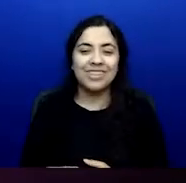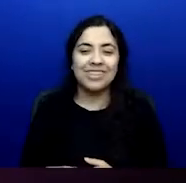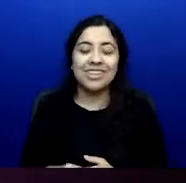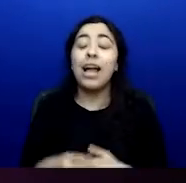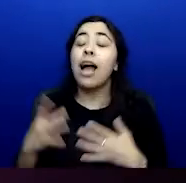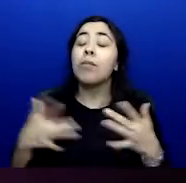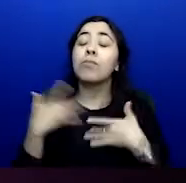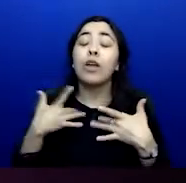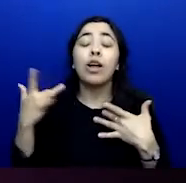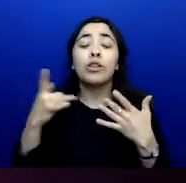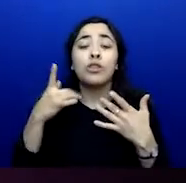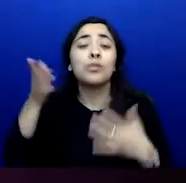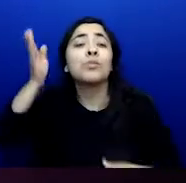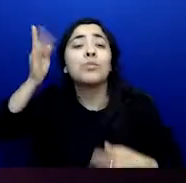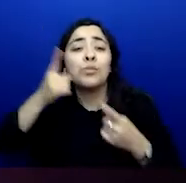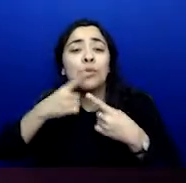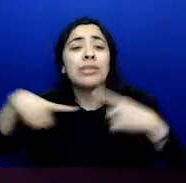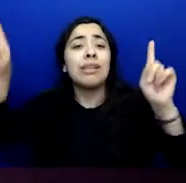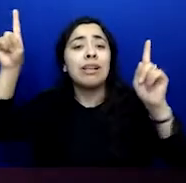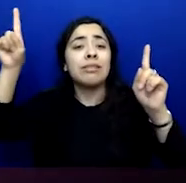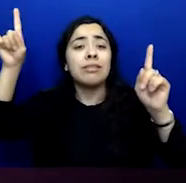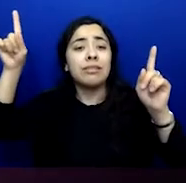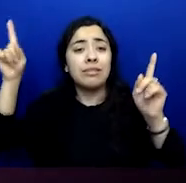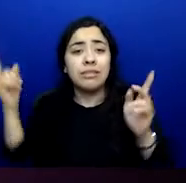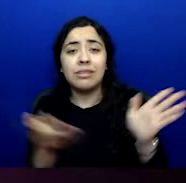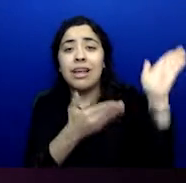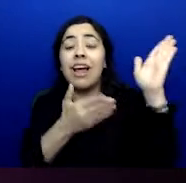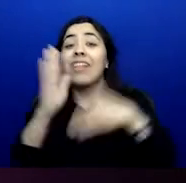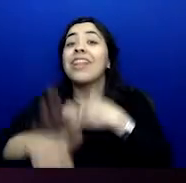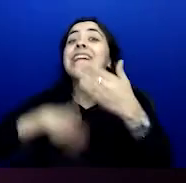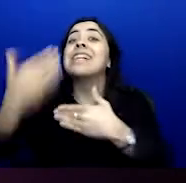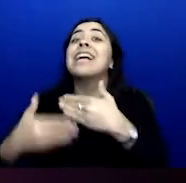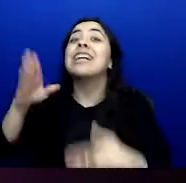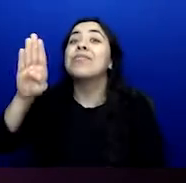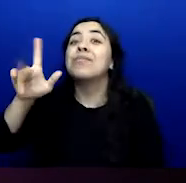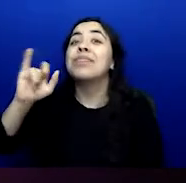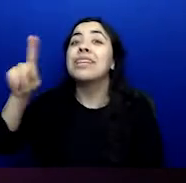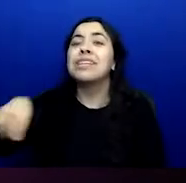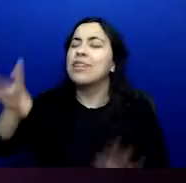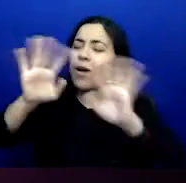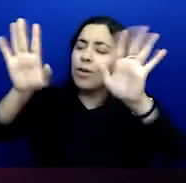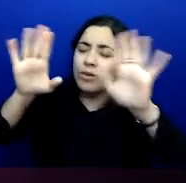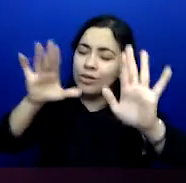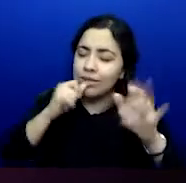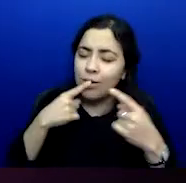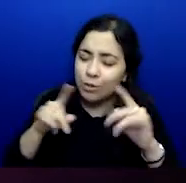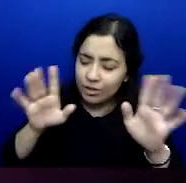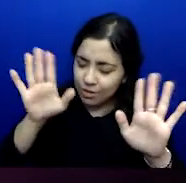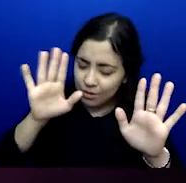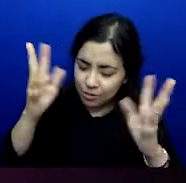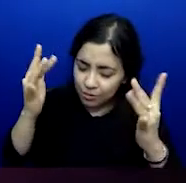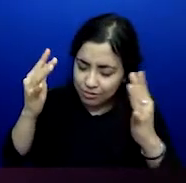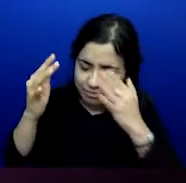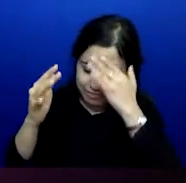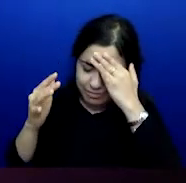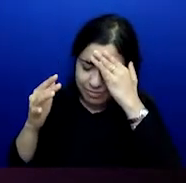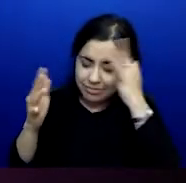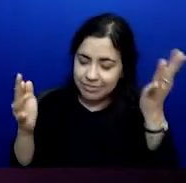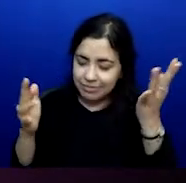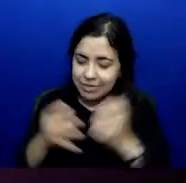I'm excited to present to you the next Blitz. Sorry, that's not going to work either.